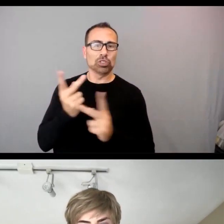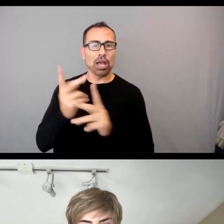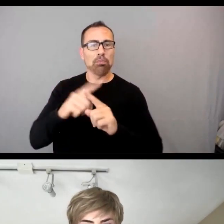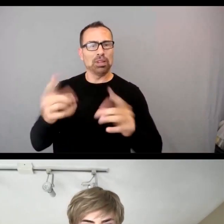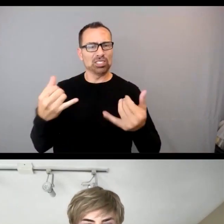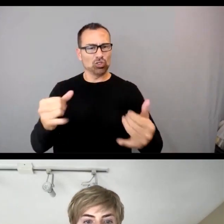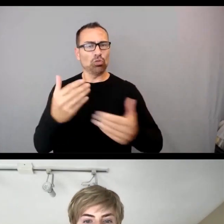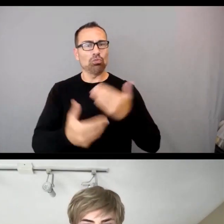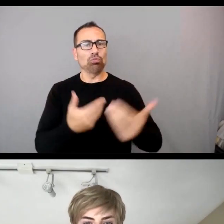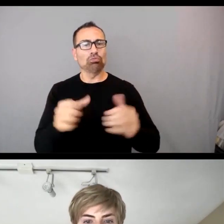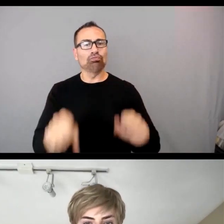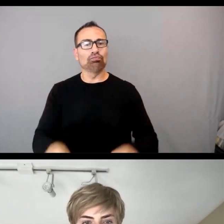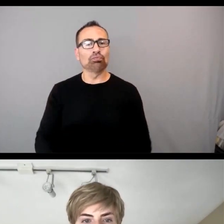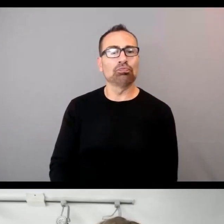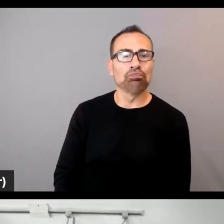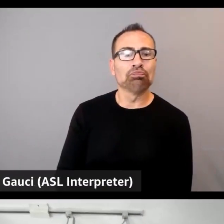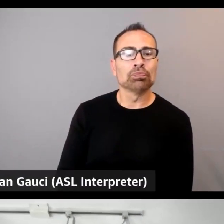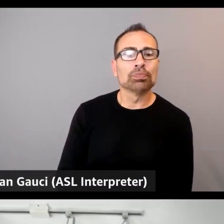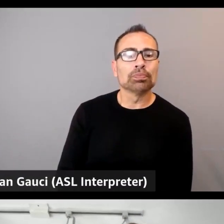as well.